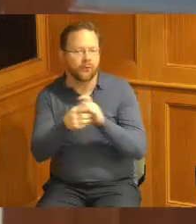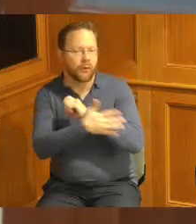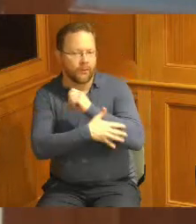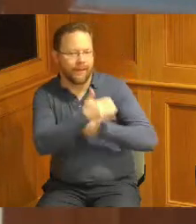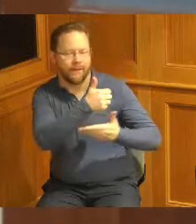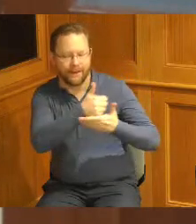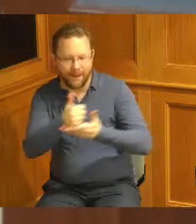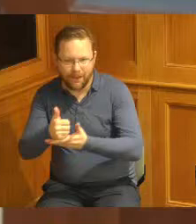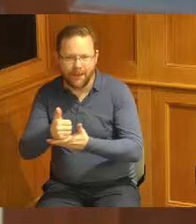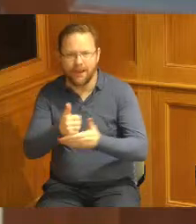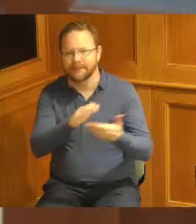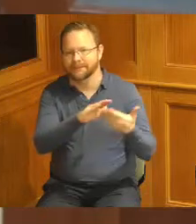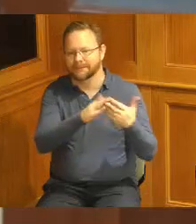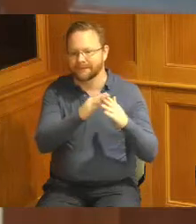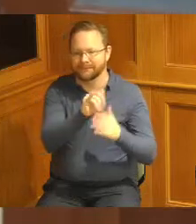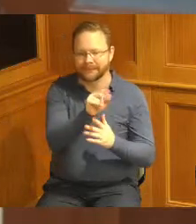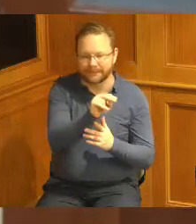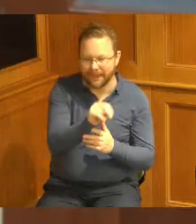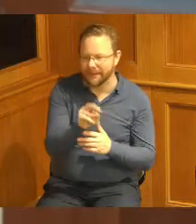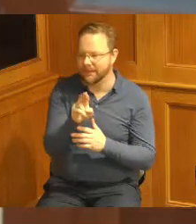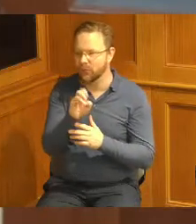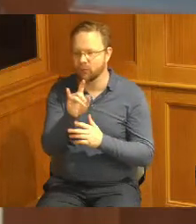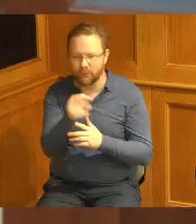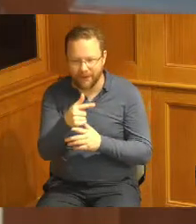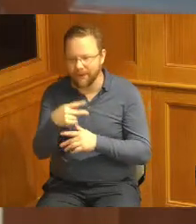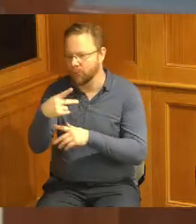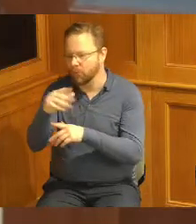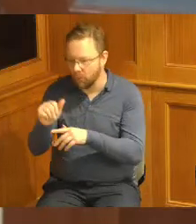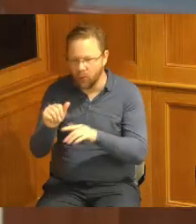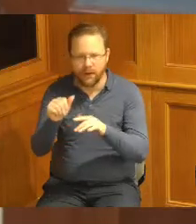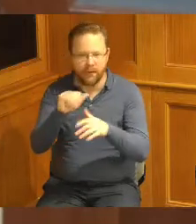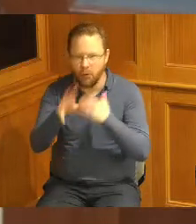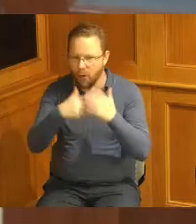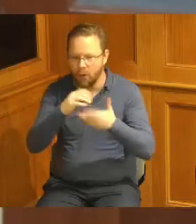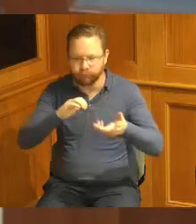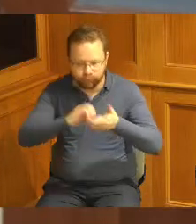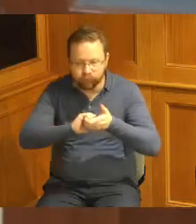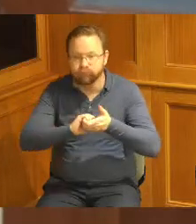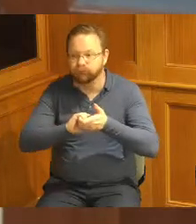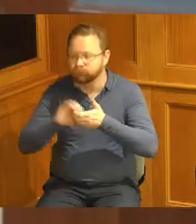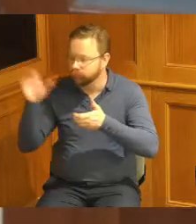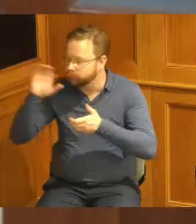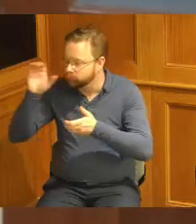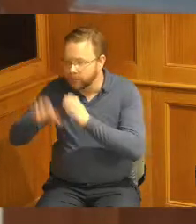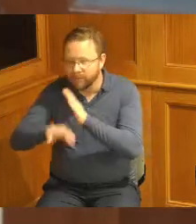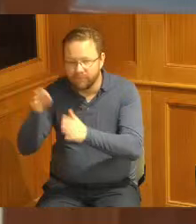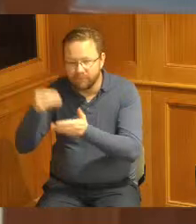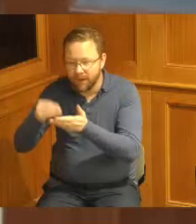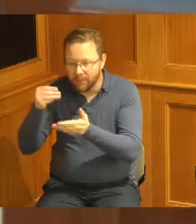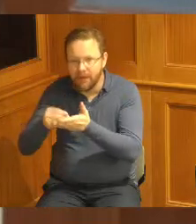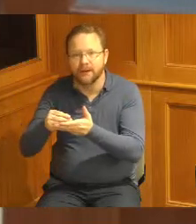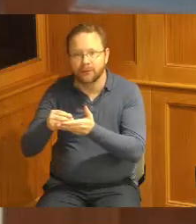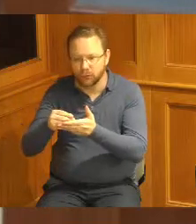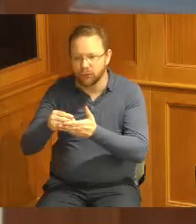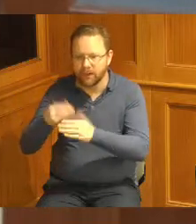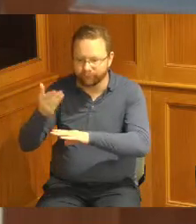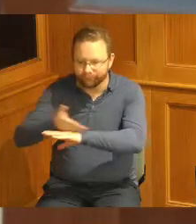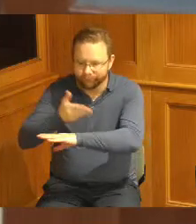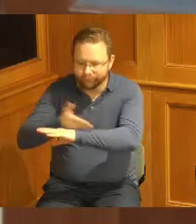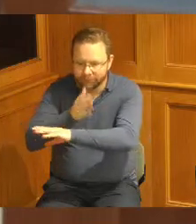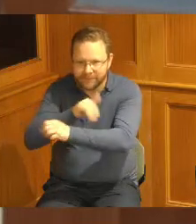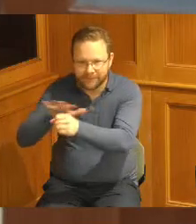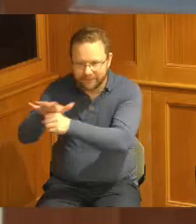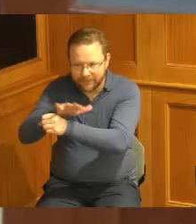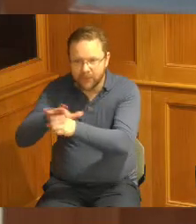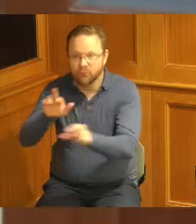Ready Cincinnati, and the port, and the city, to come up with funding to get the site job ready. And then the